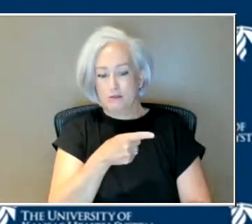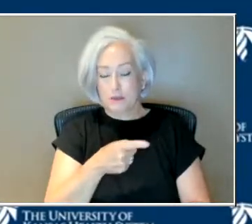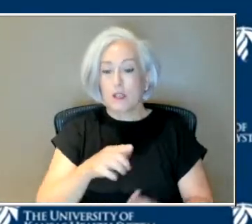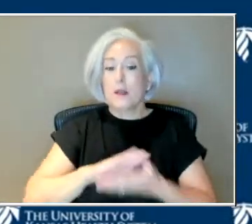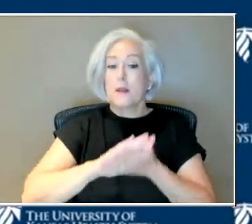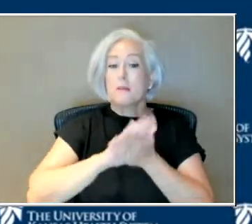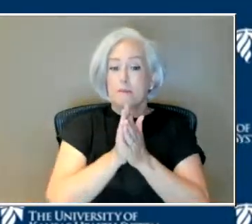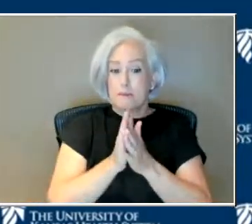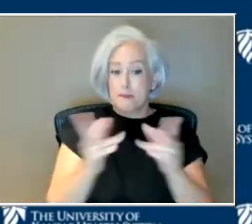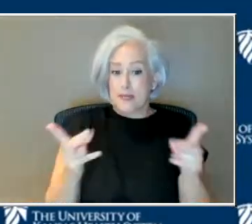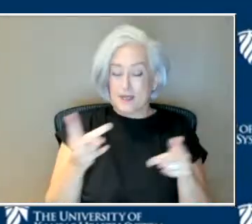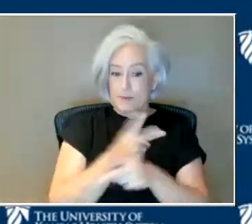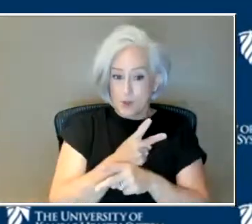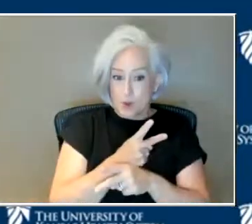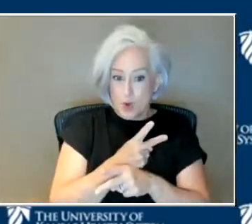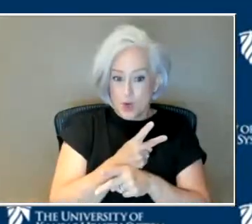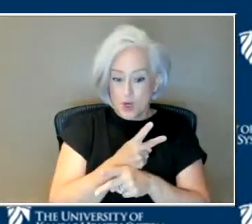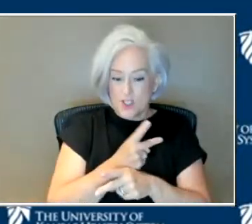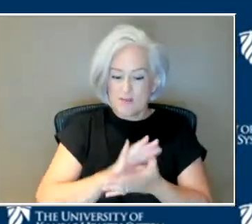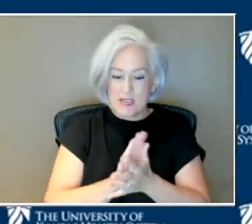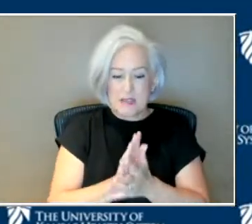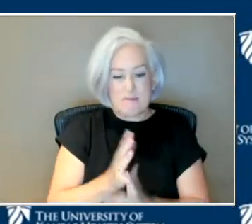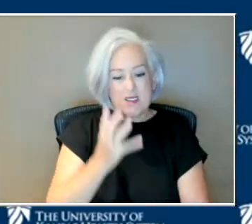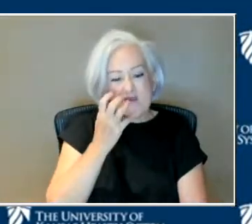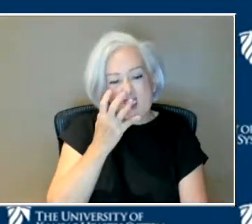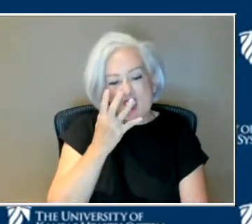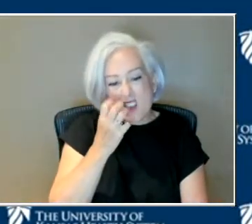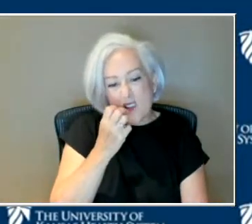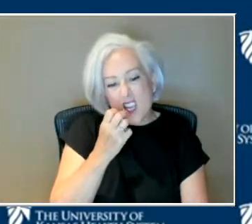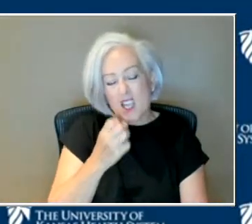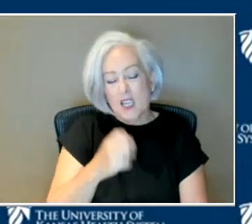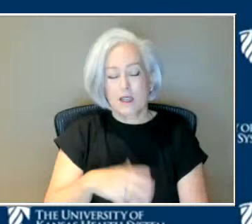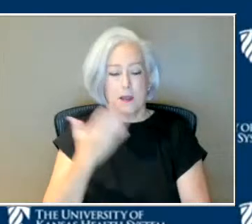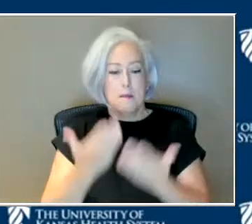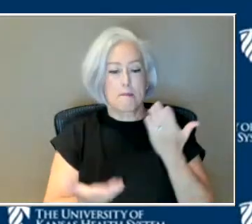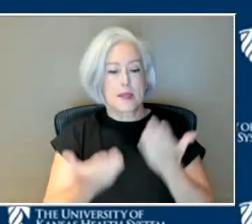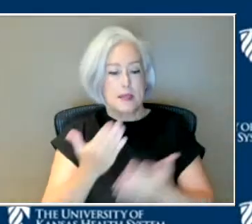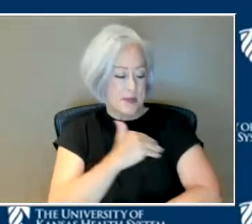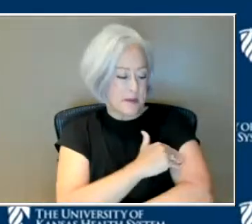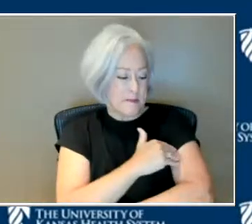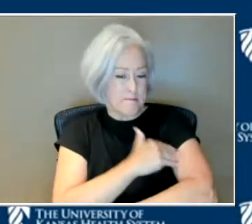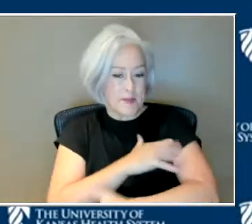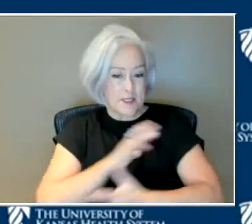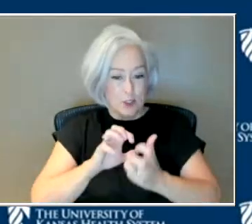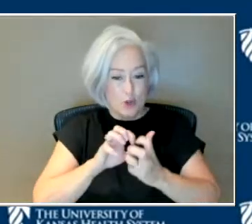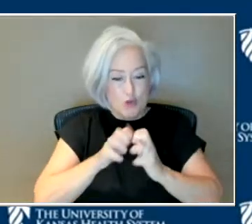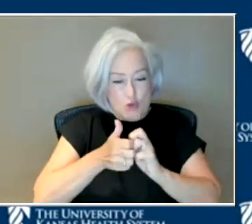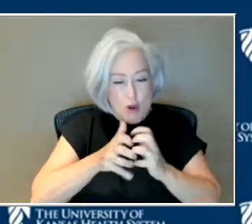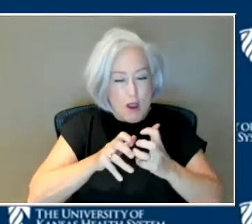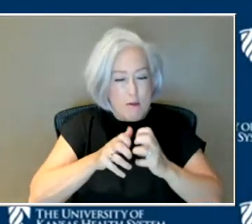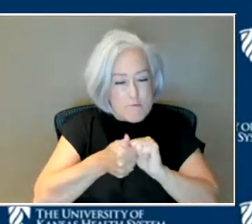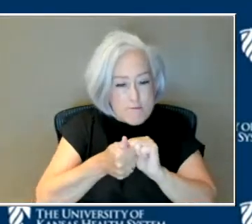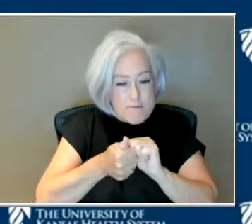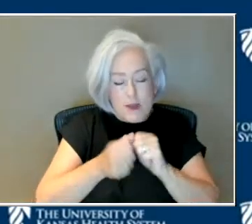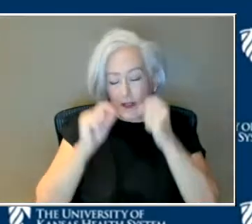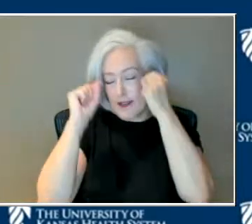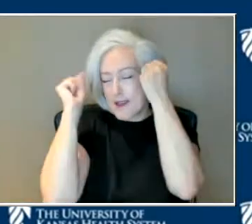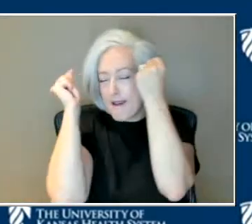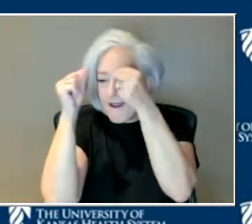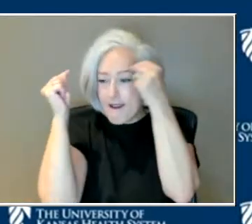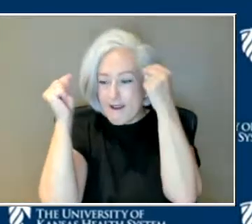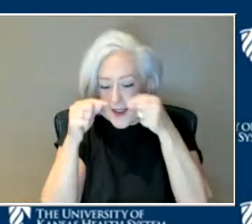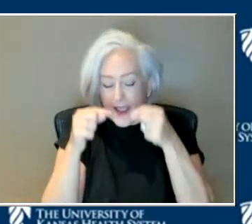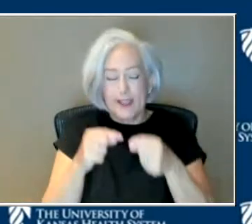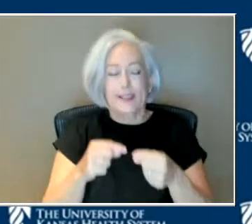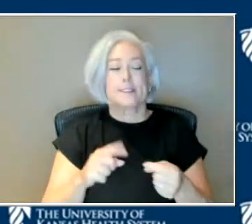might get a little more irritable. They might complain of muscle cramps or say that they have a headache. Again, signs that things are progressing